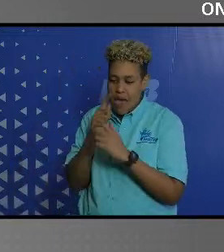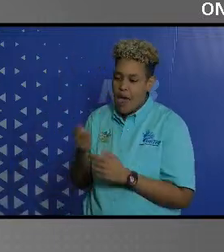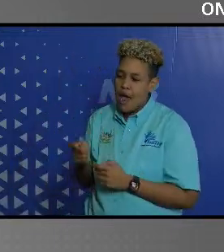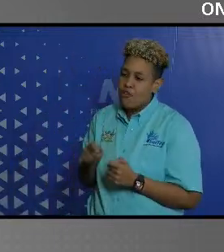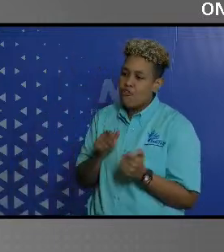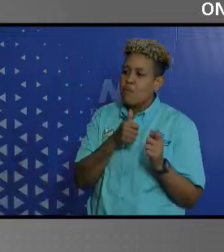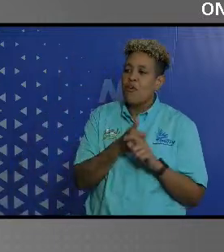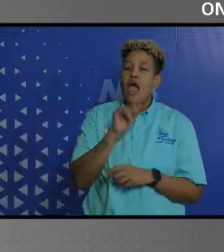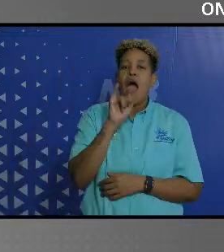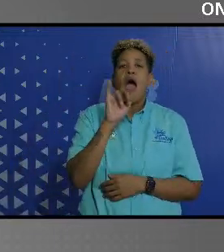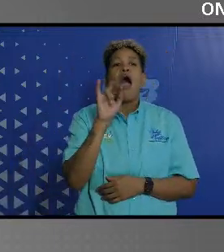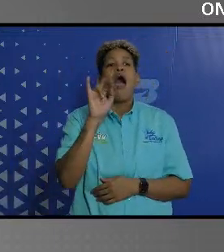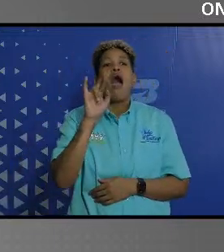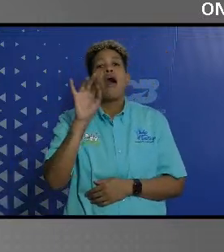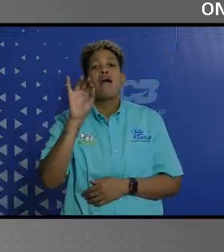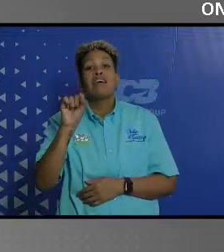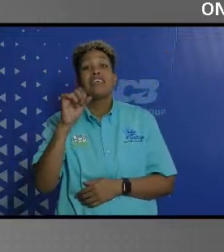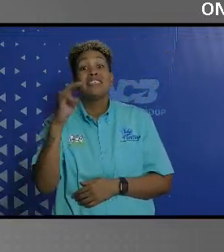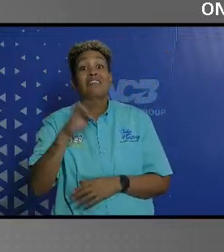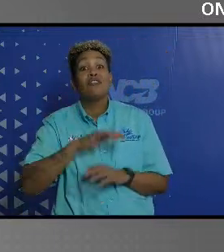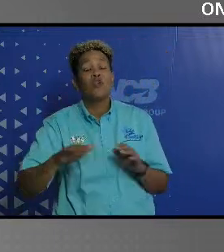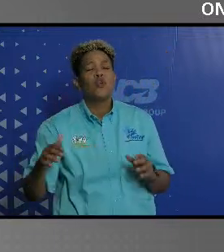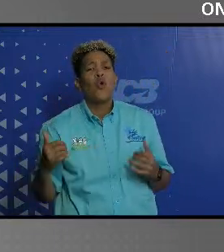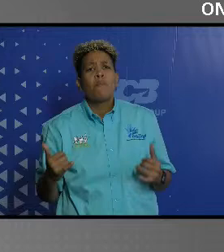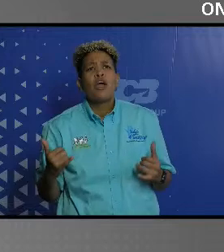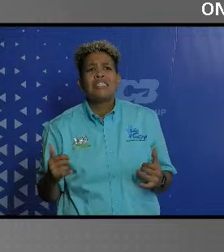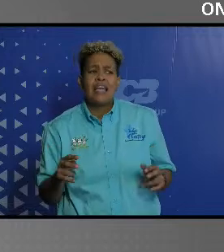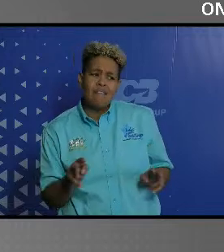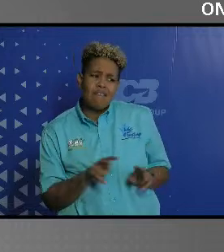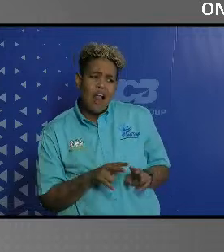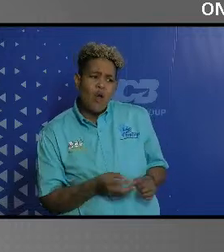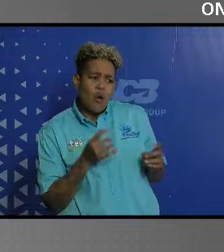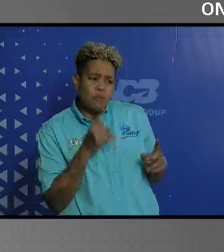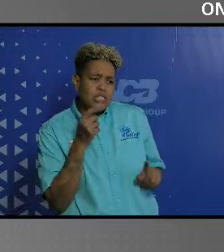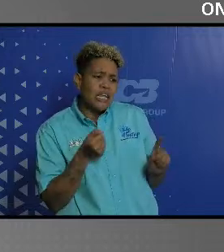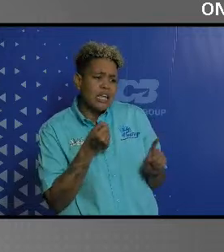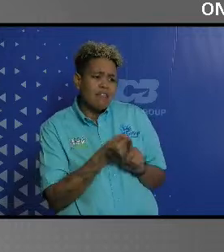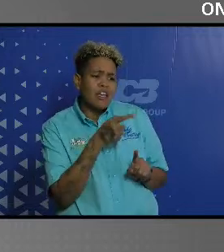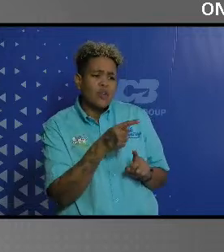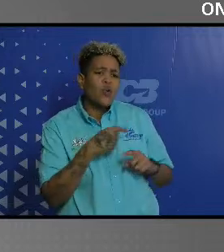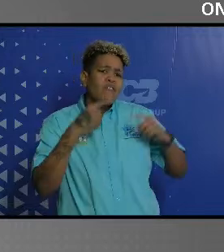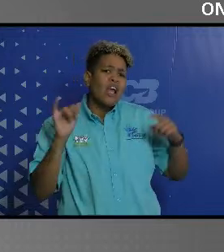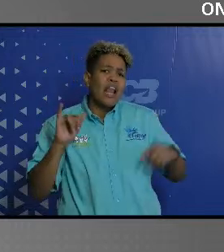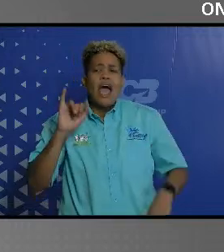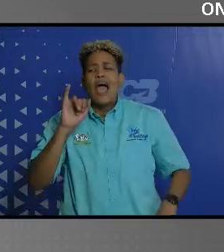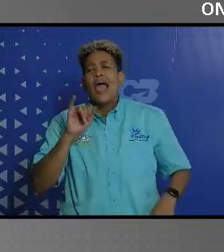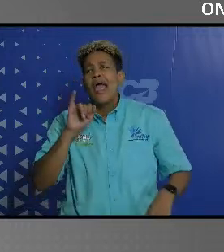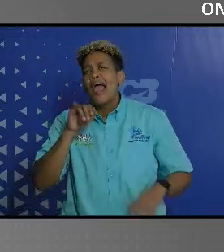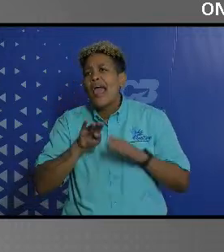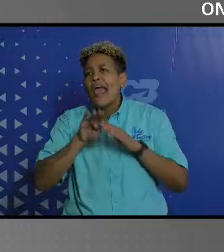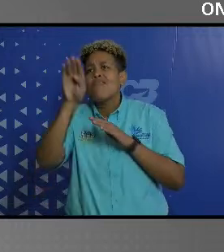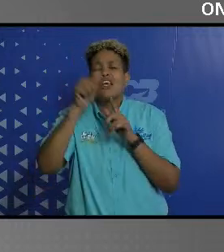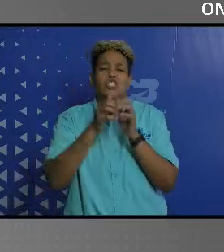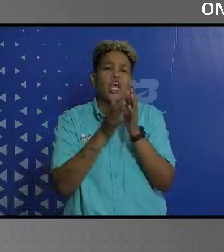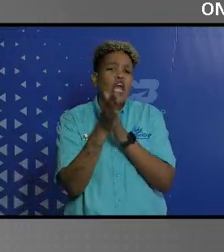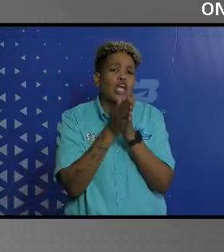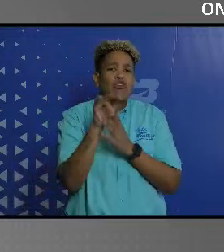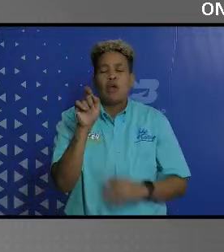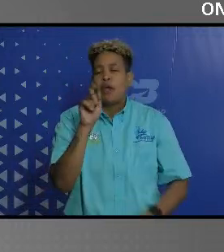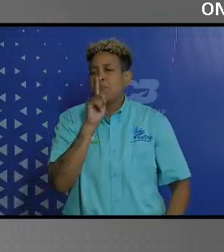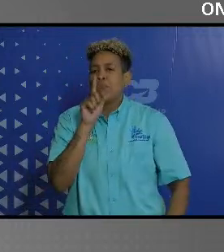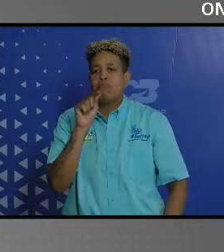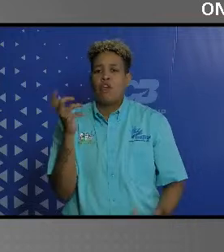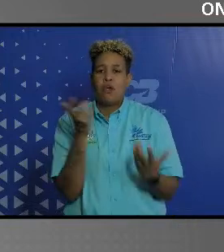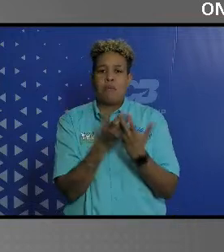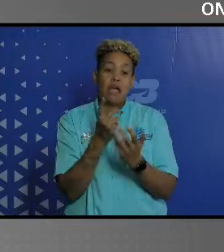under IFRS 17, by the way, you don't present value the effects of those variables like inflation, interest rates, etc. You actually match it to